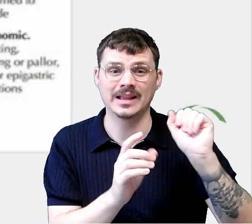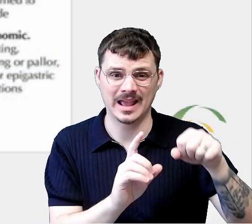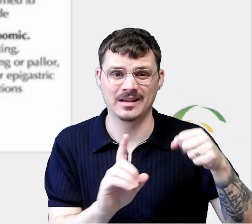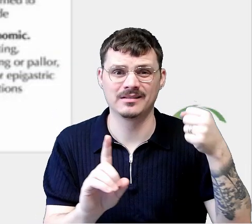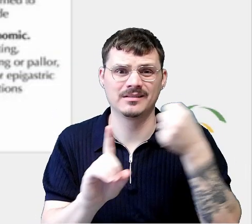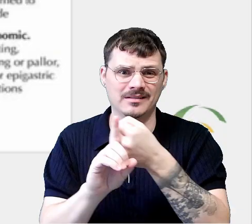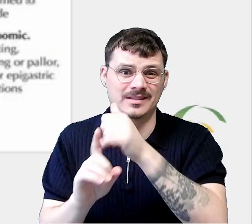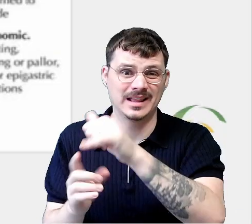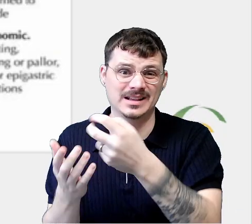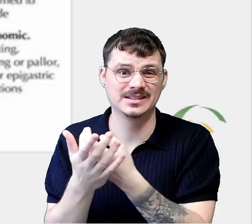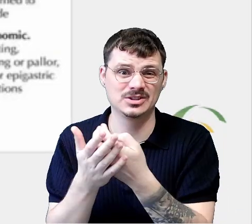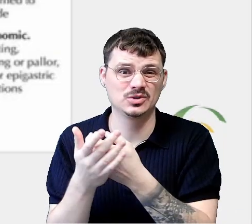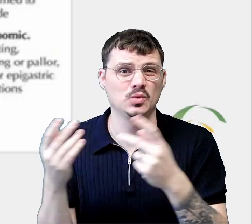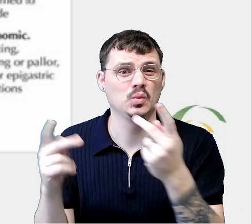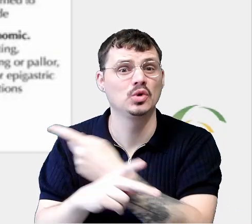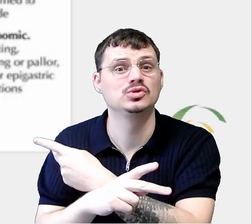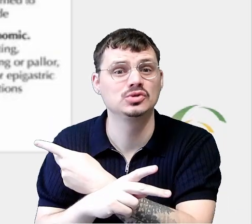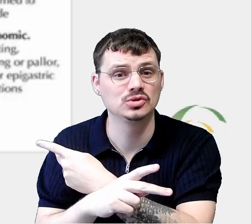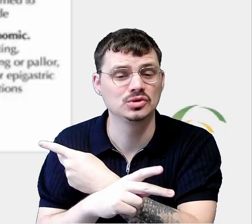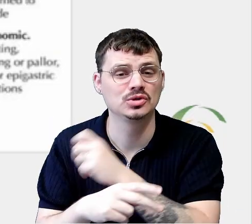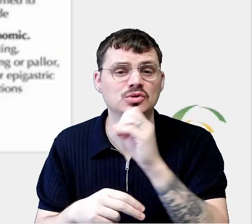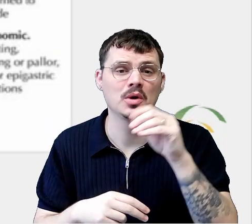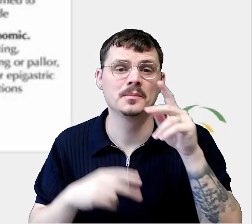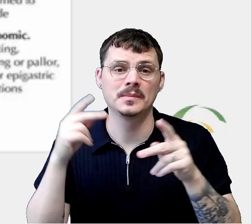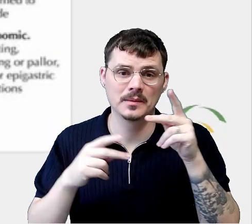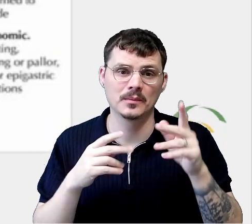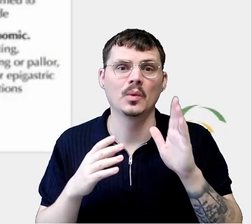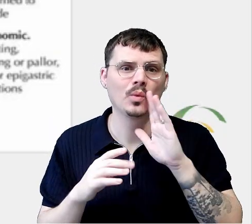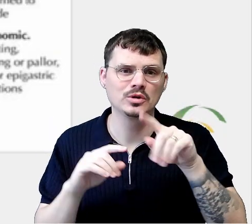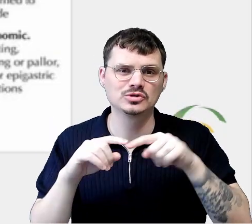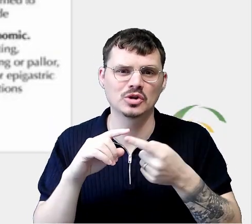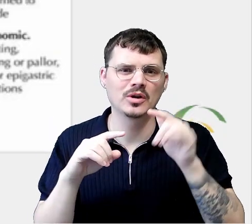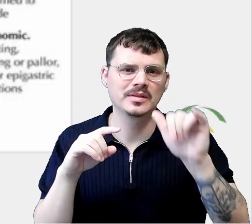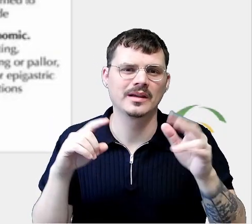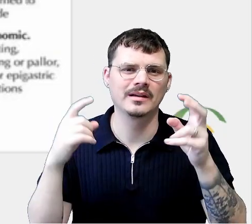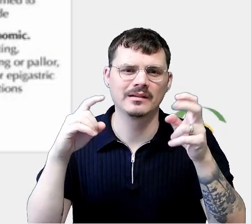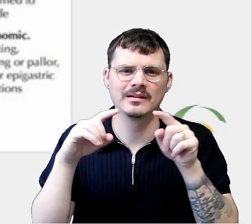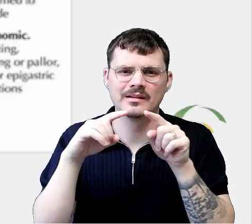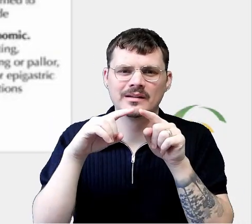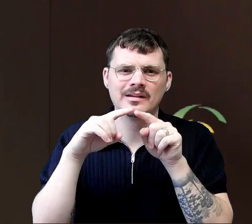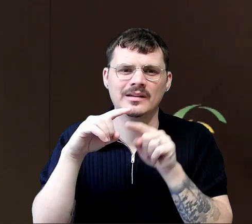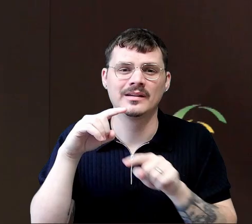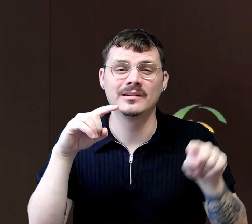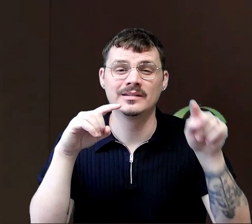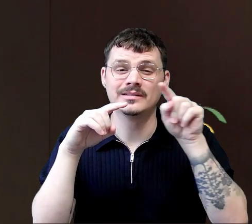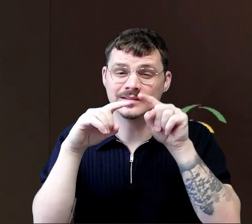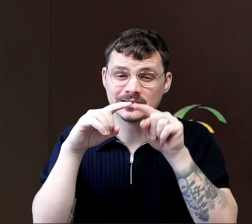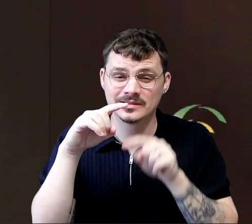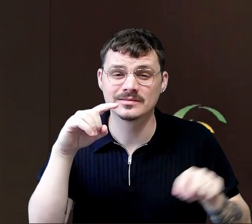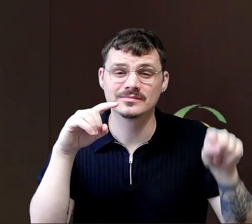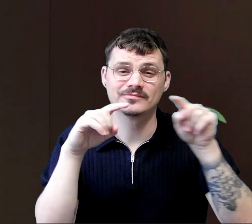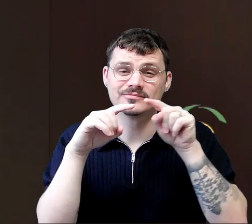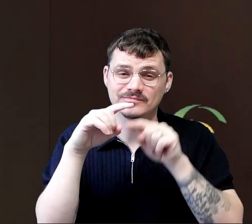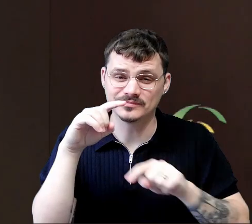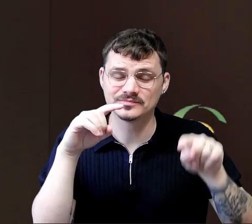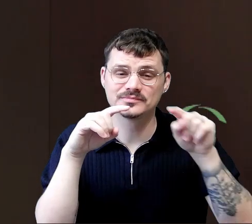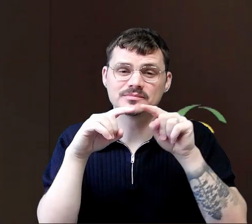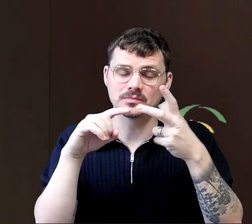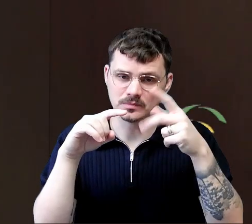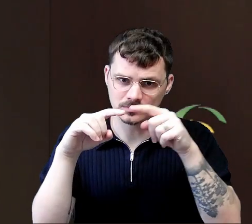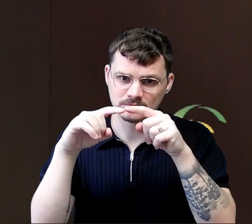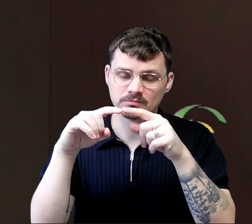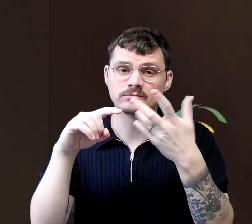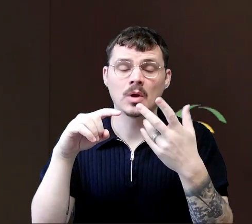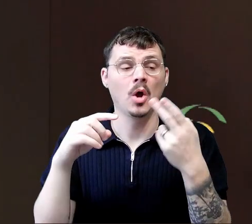seizure worse. So people may get into a little bit of a cycle of, well,